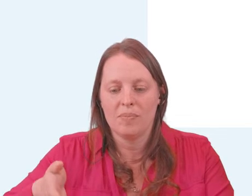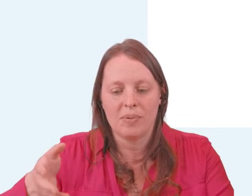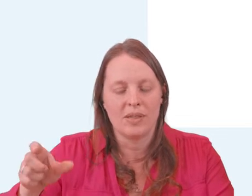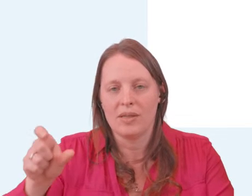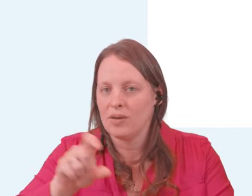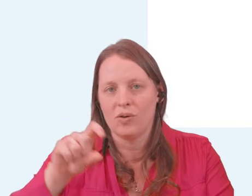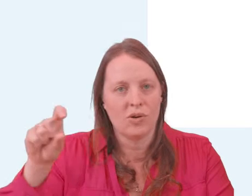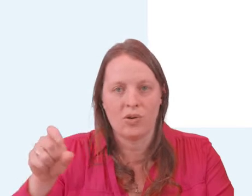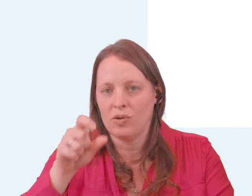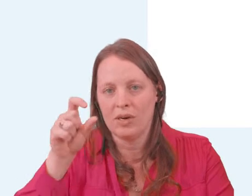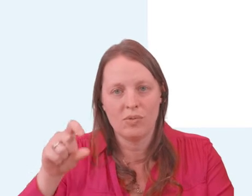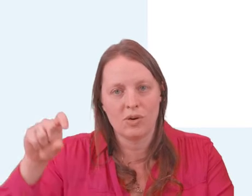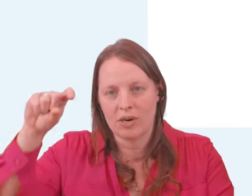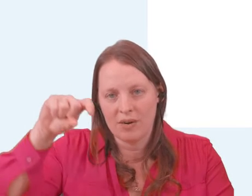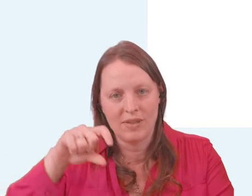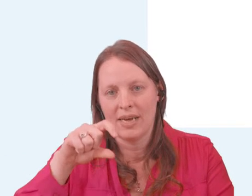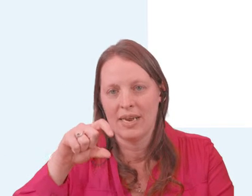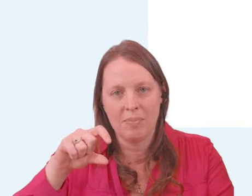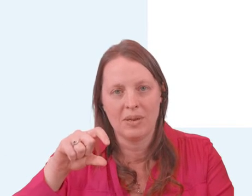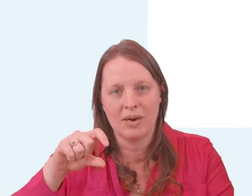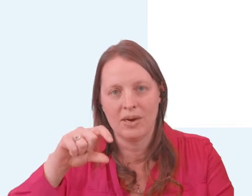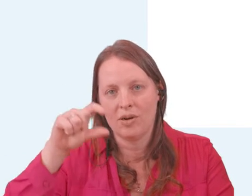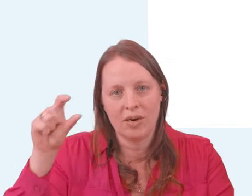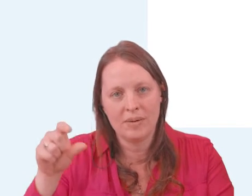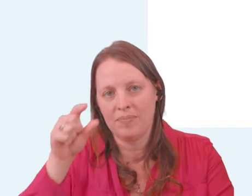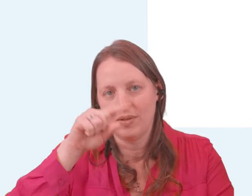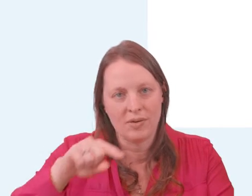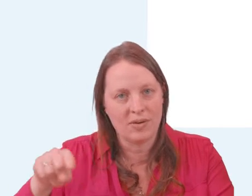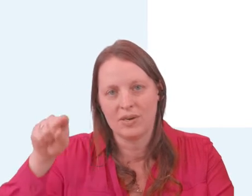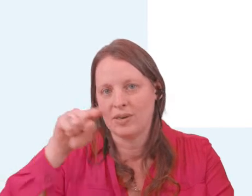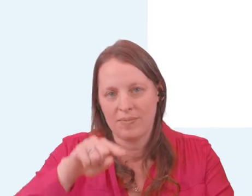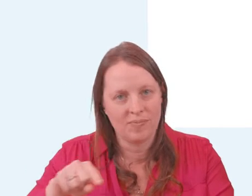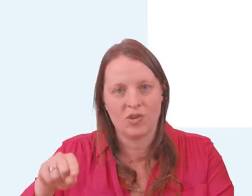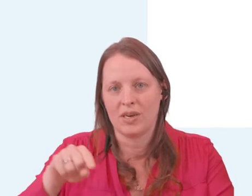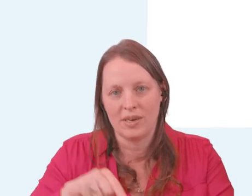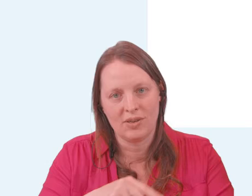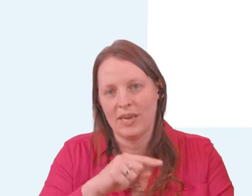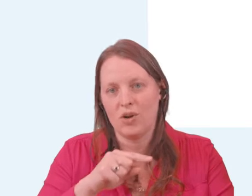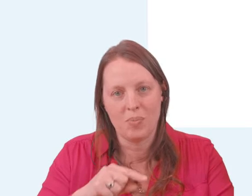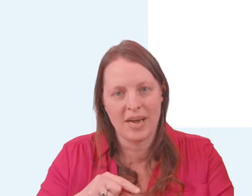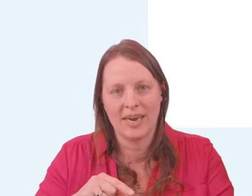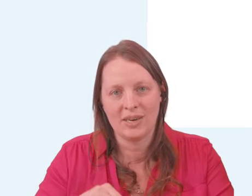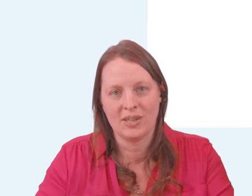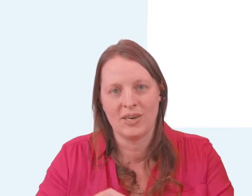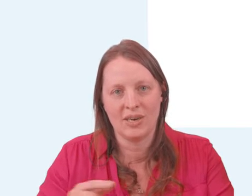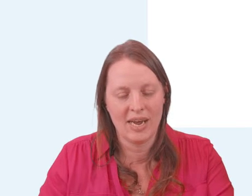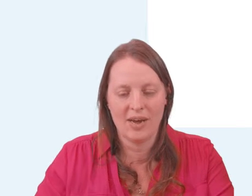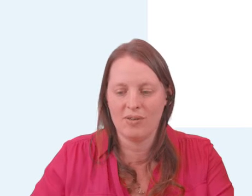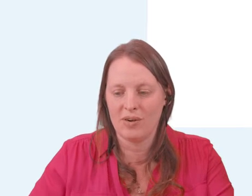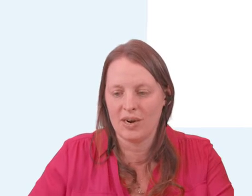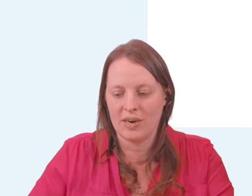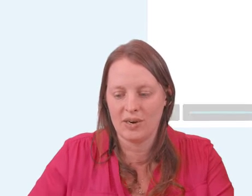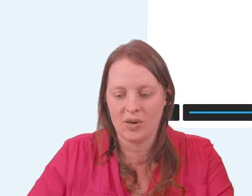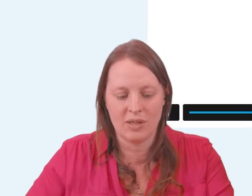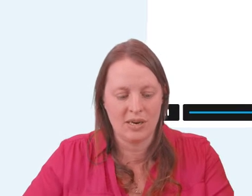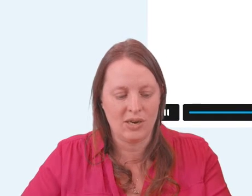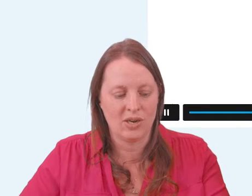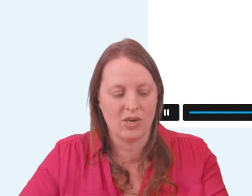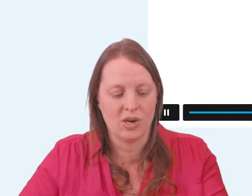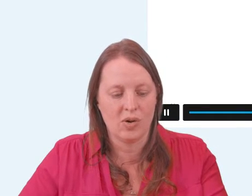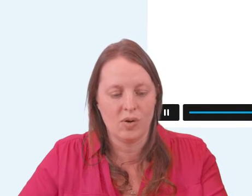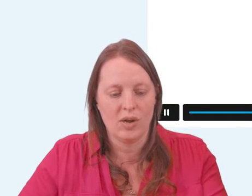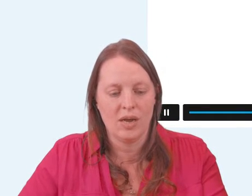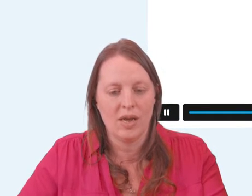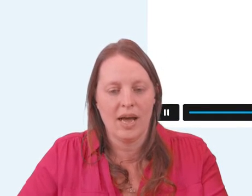maneuver, but the otoconia were kind of in that ampullary arm, they're going to just kind of cycle back into the canal. They're not going to go where they